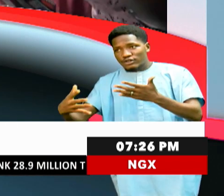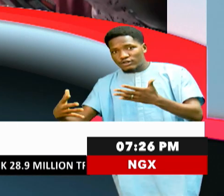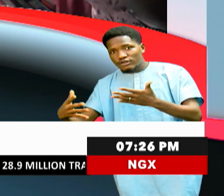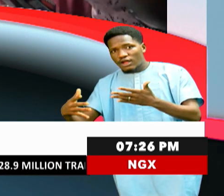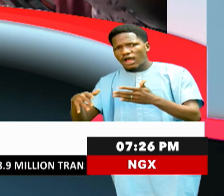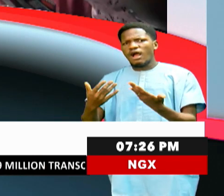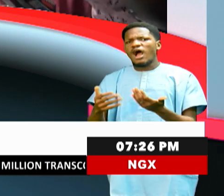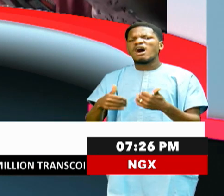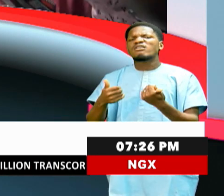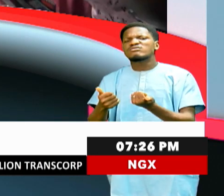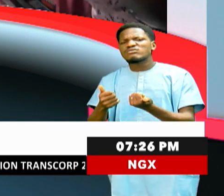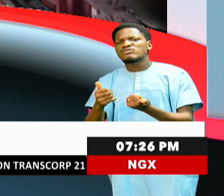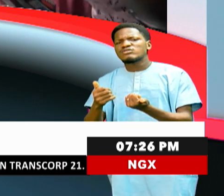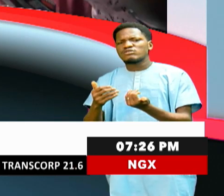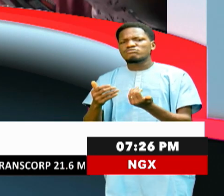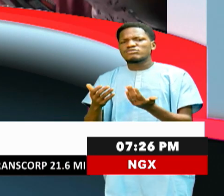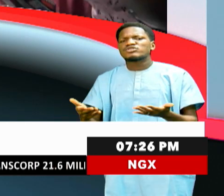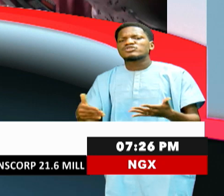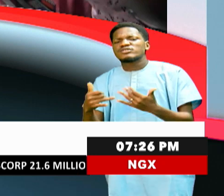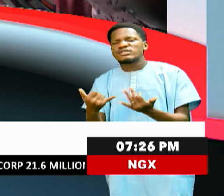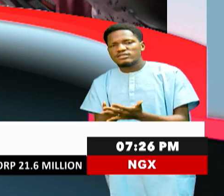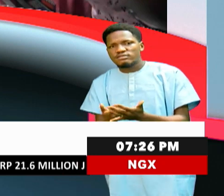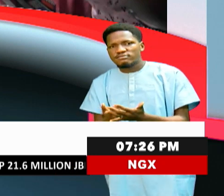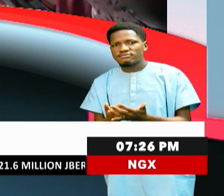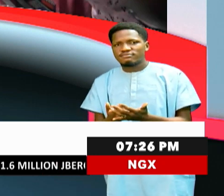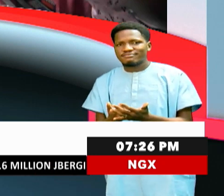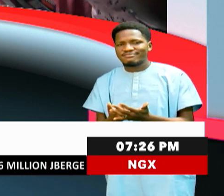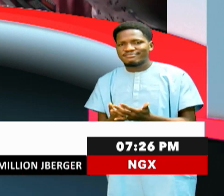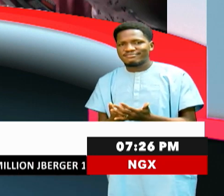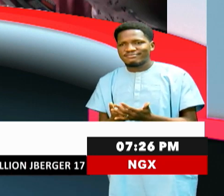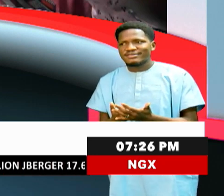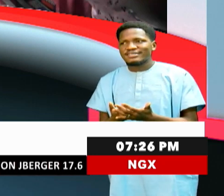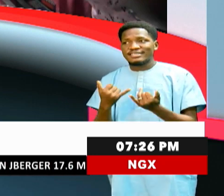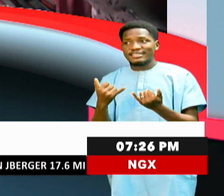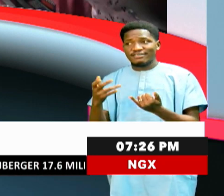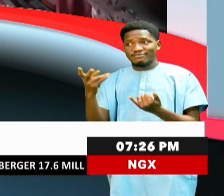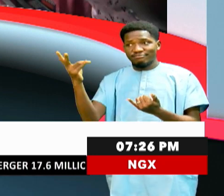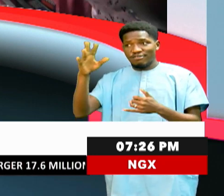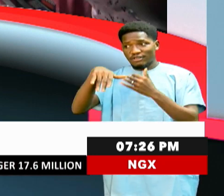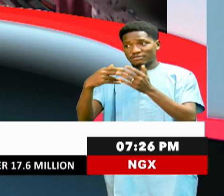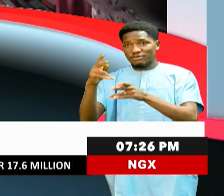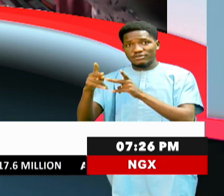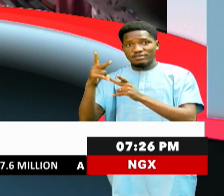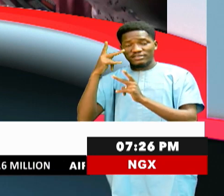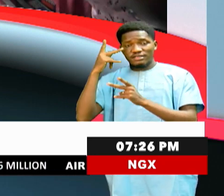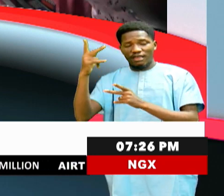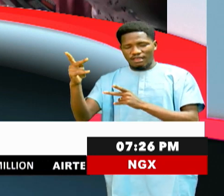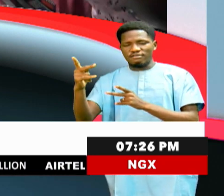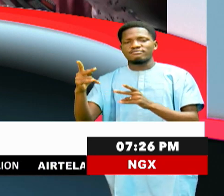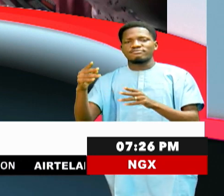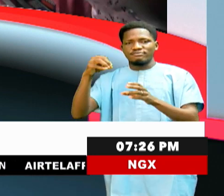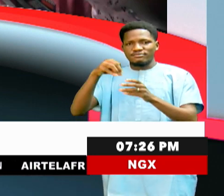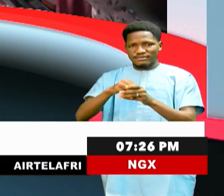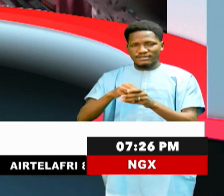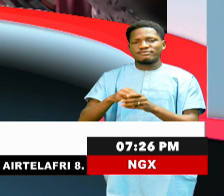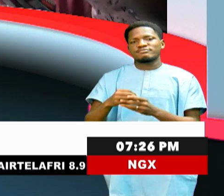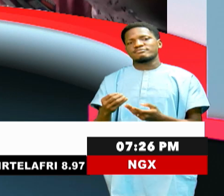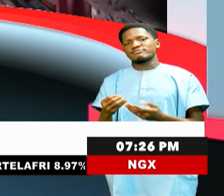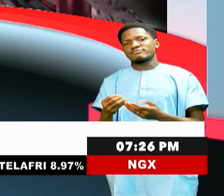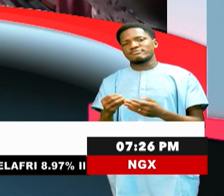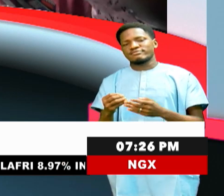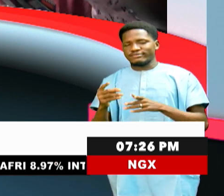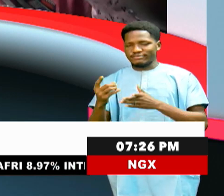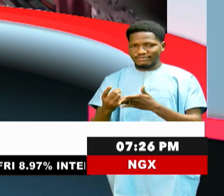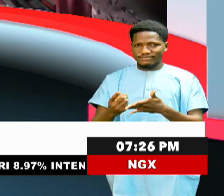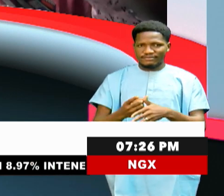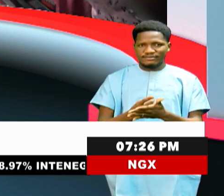gathering convened by the Minister of Education, Professor Tahir Mamman. Emphasis was laid on monitoring and supervision